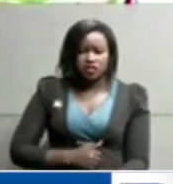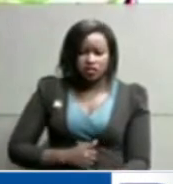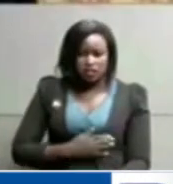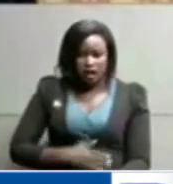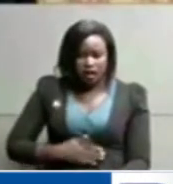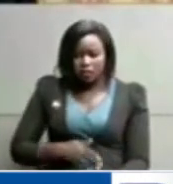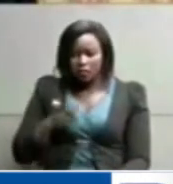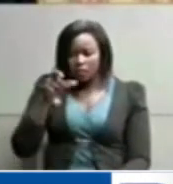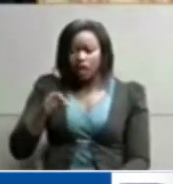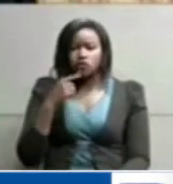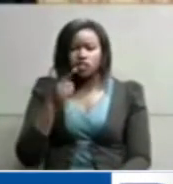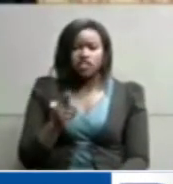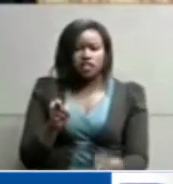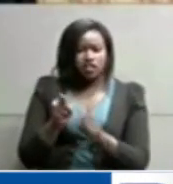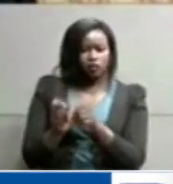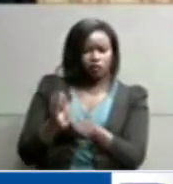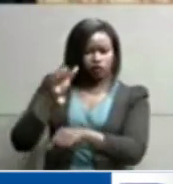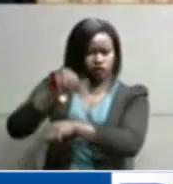that somebody had detected